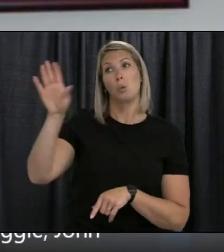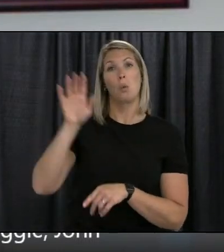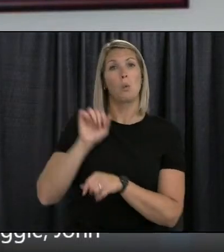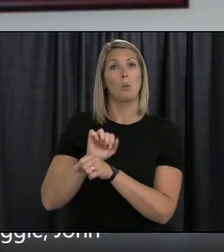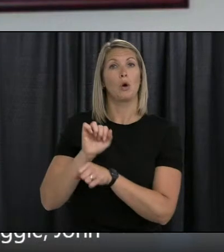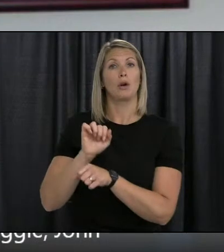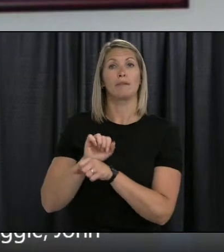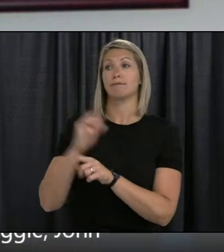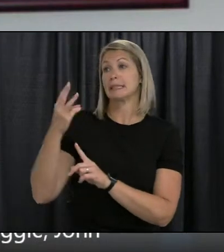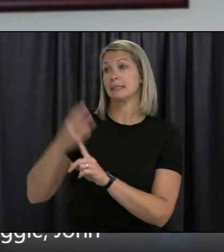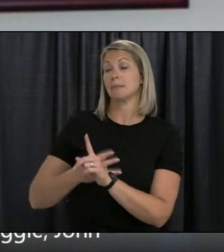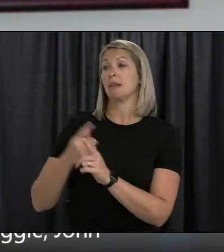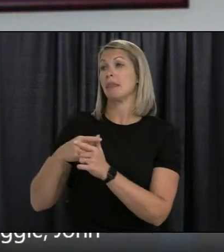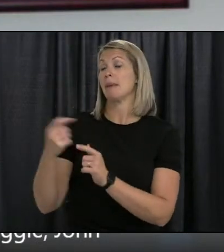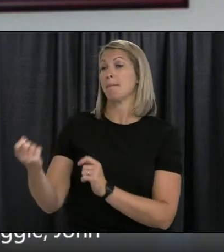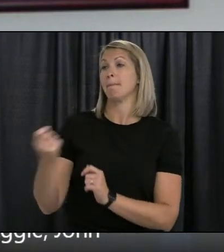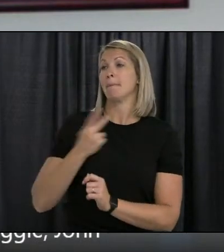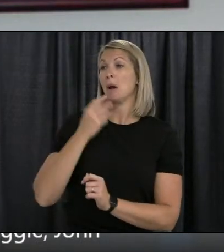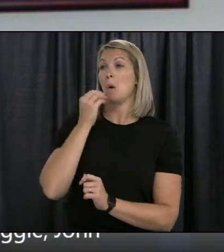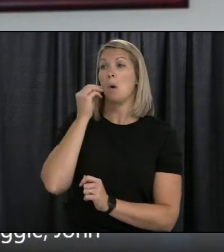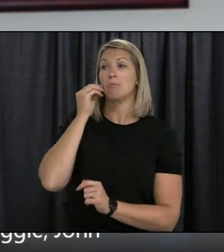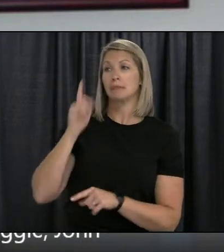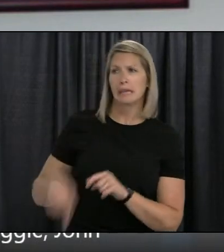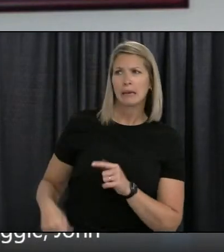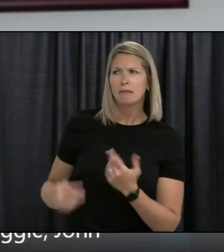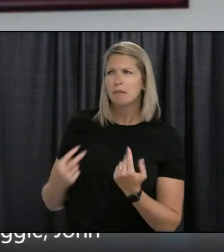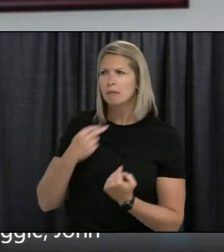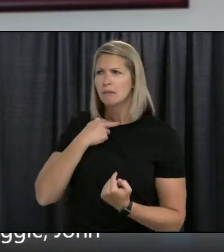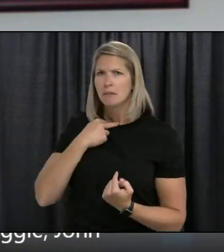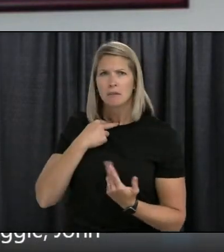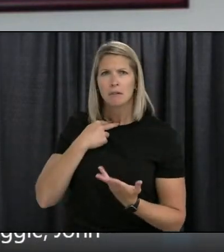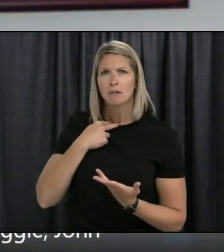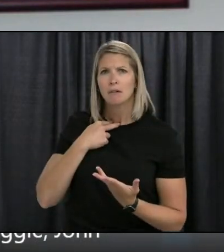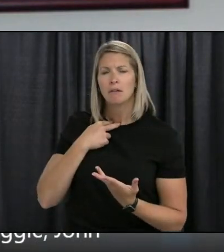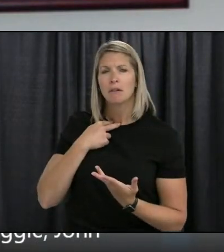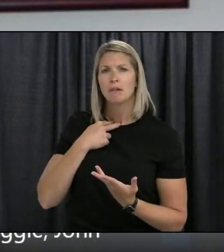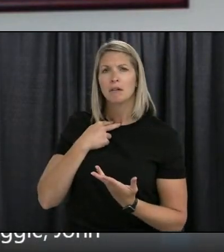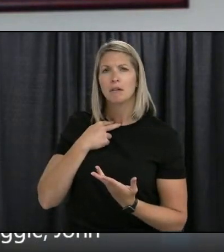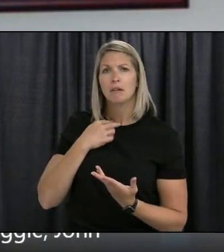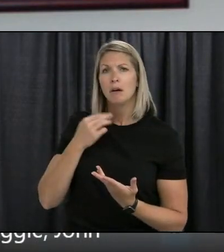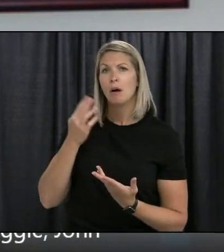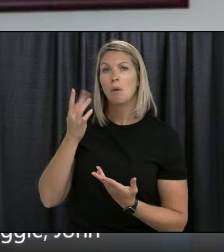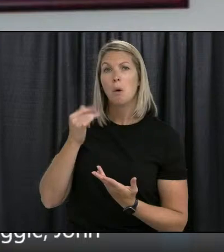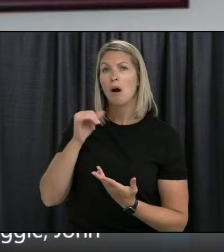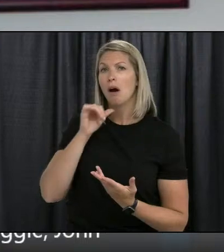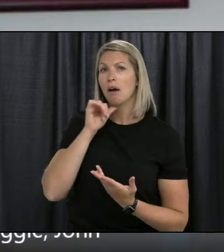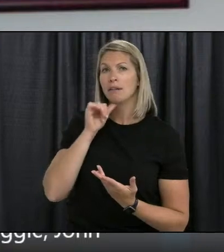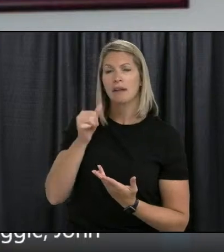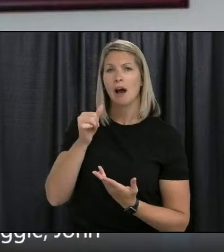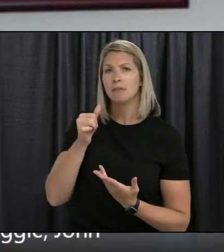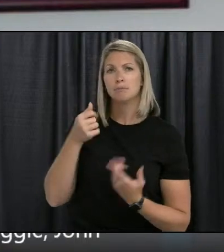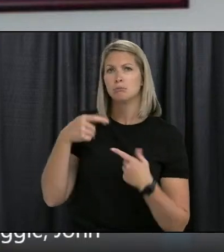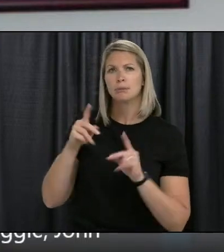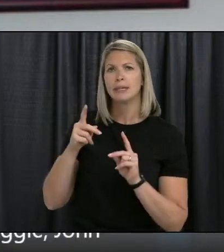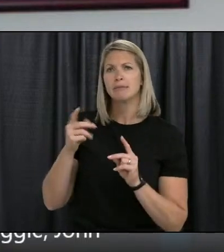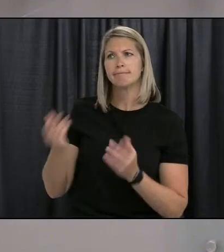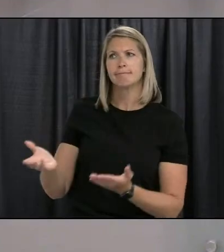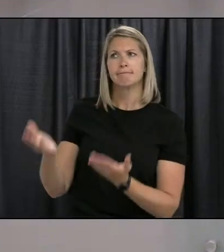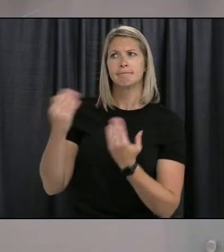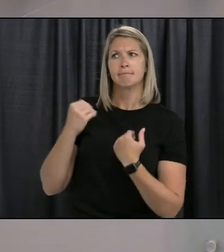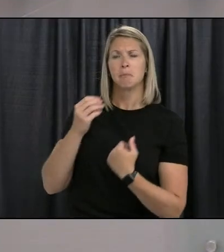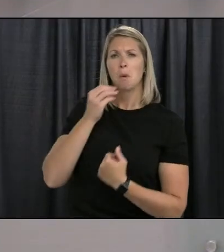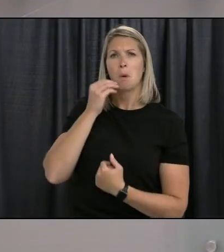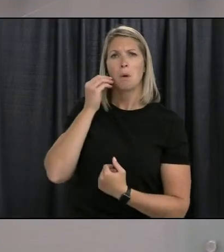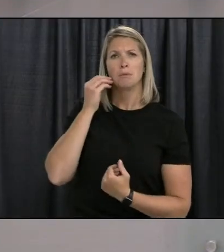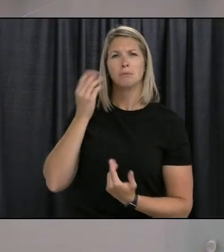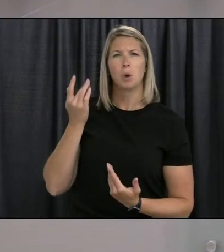want to be able to come home. I'm just wondering why military members aren't being able to allow to do that.